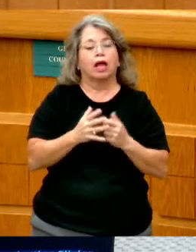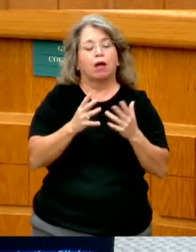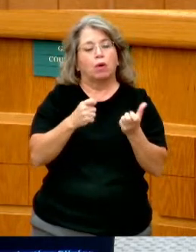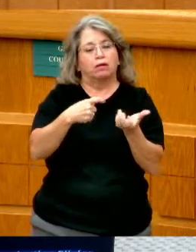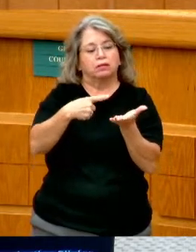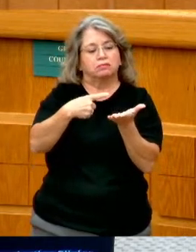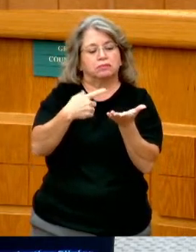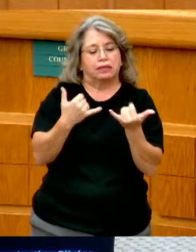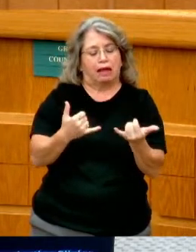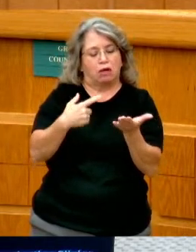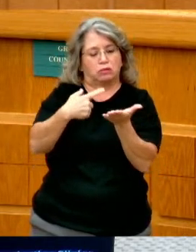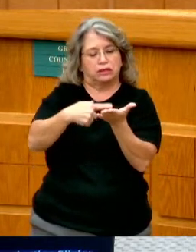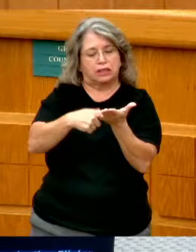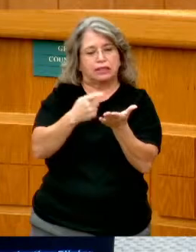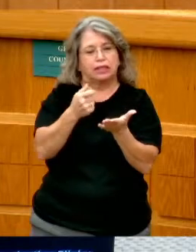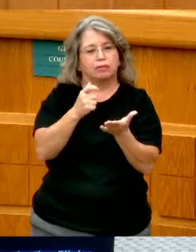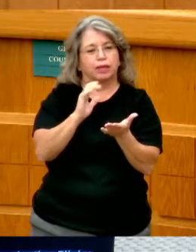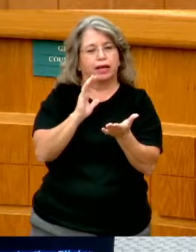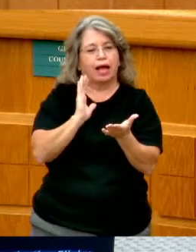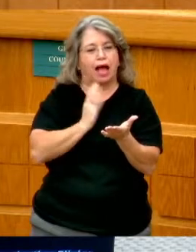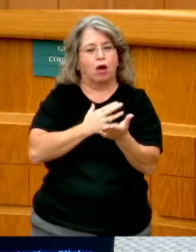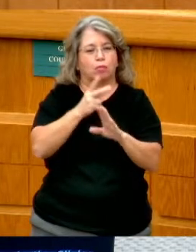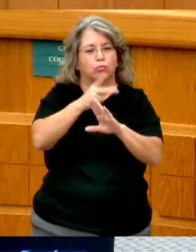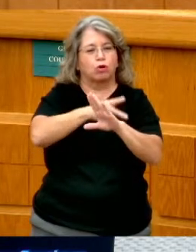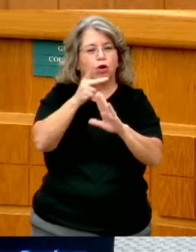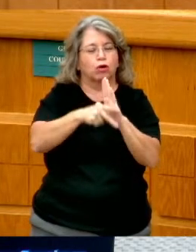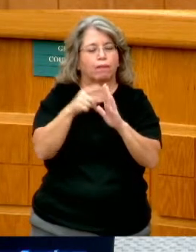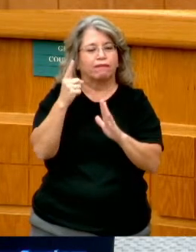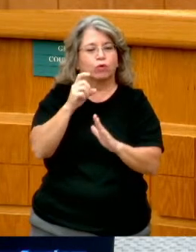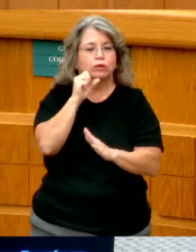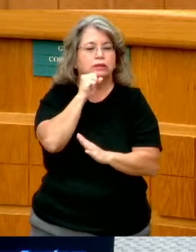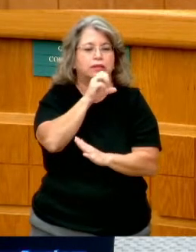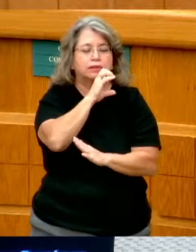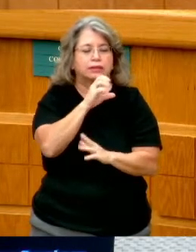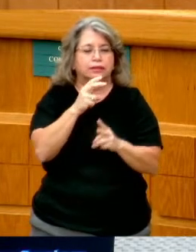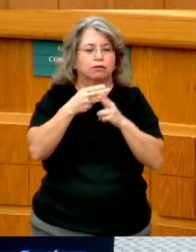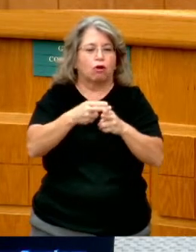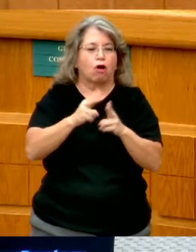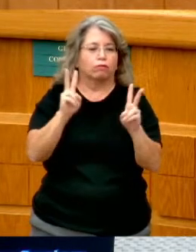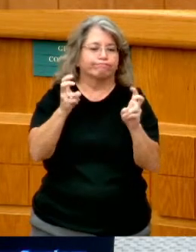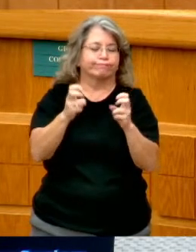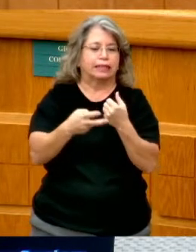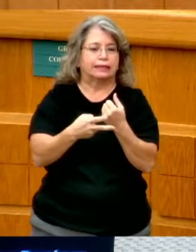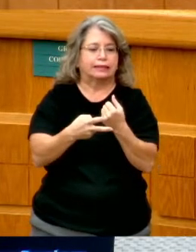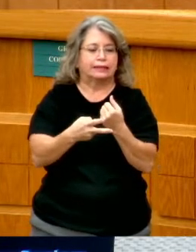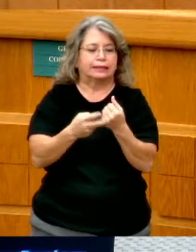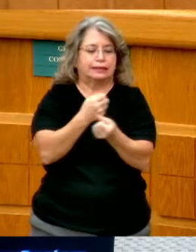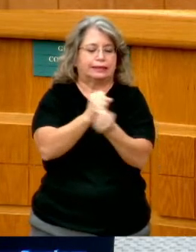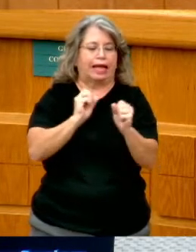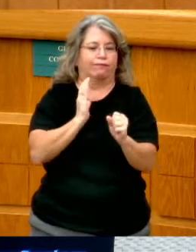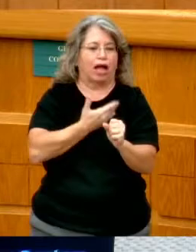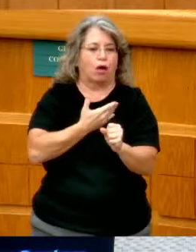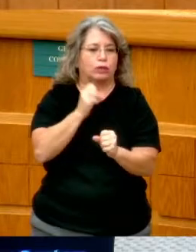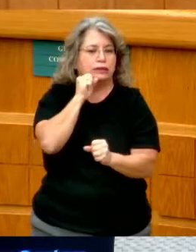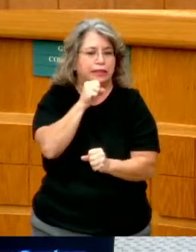Seniors homebound program, which has been very popular. We